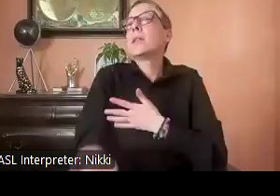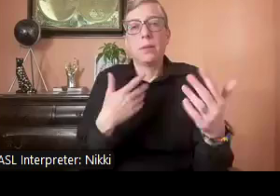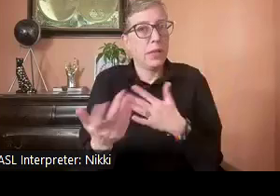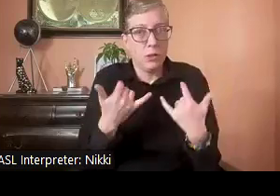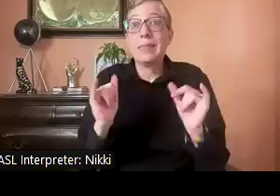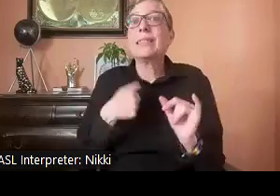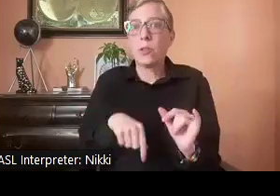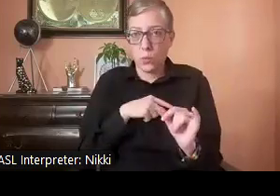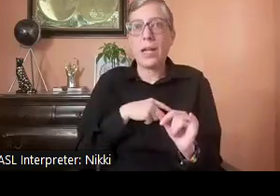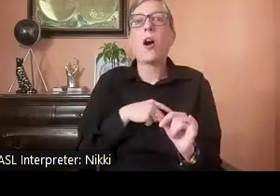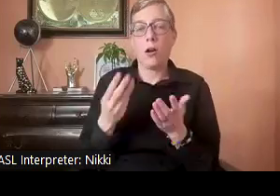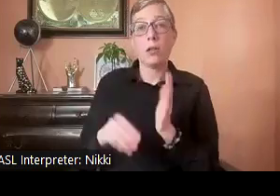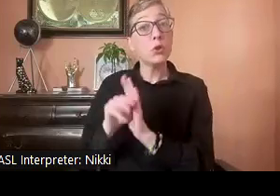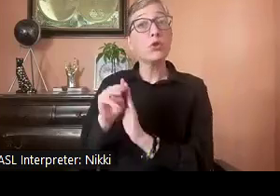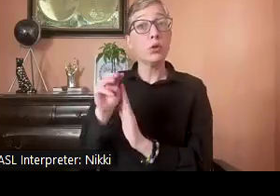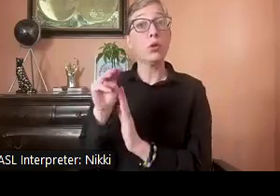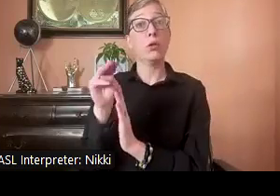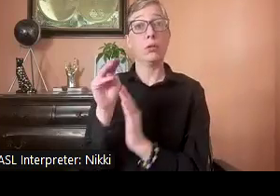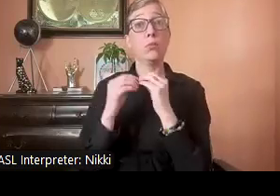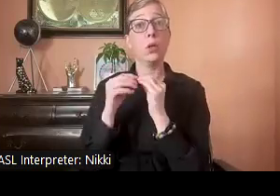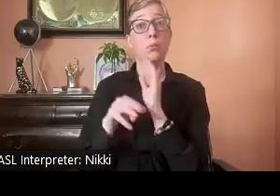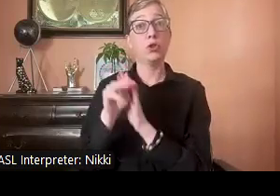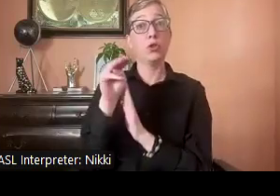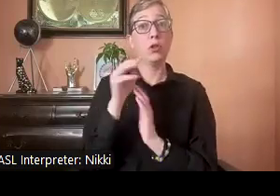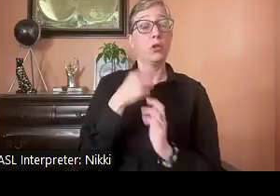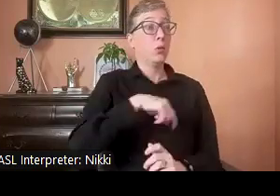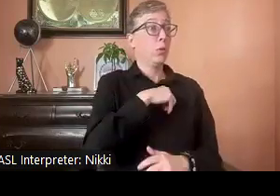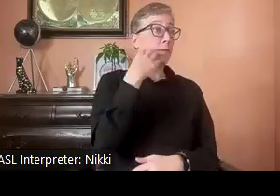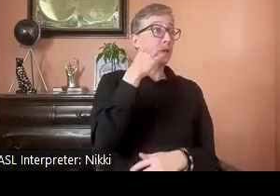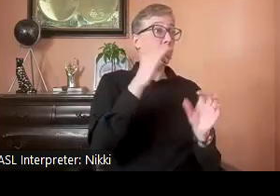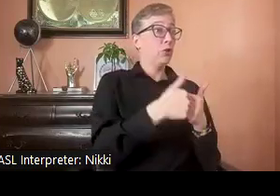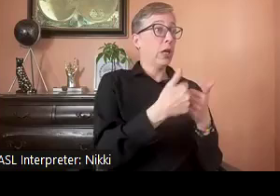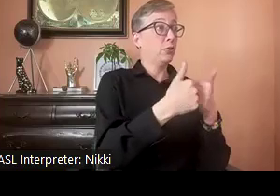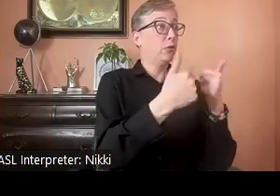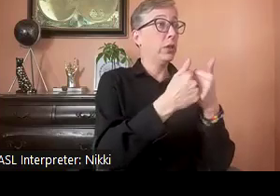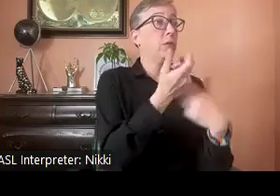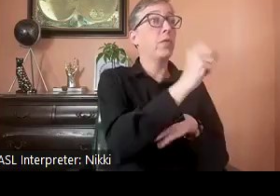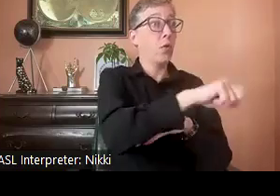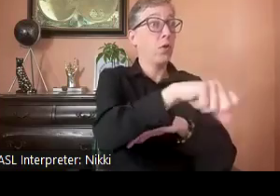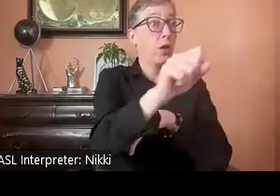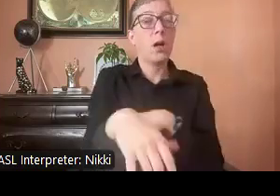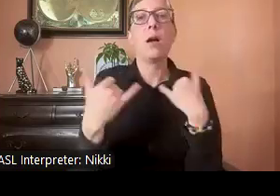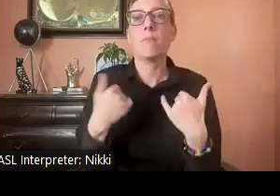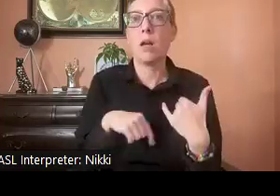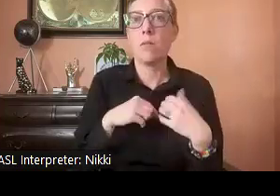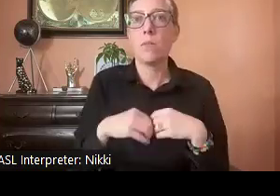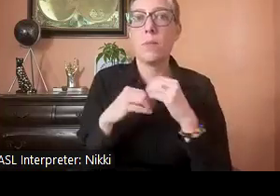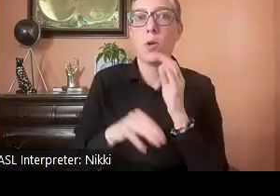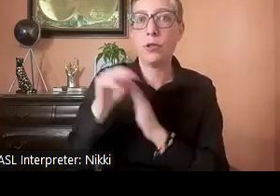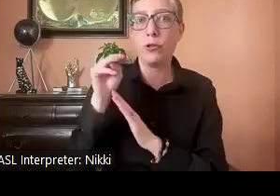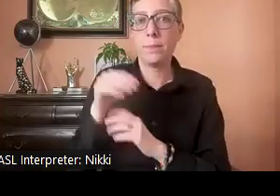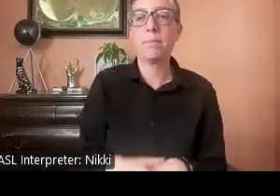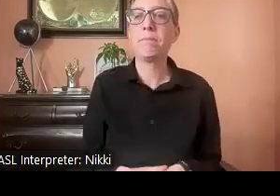phase, right? We've kind of moved through all the challenges that we needed to kind of get to where we are. So the question